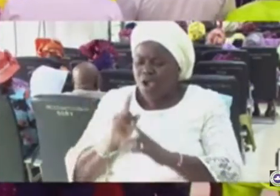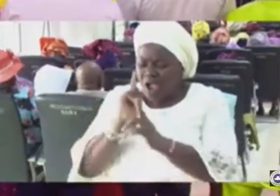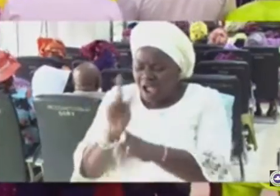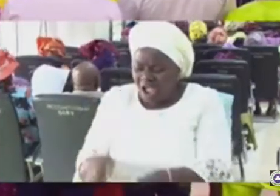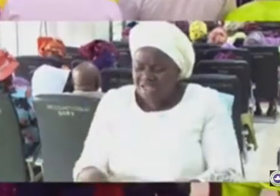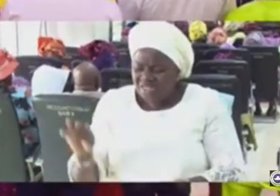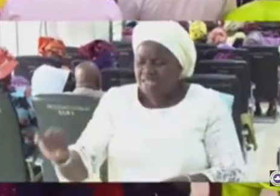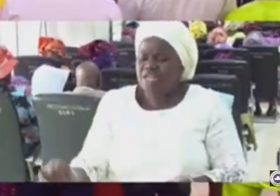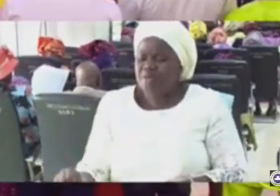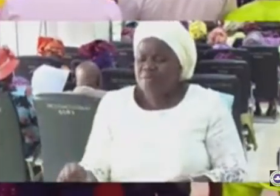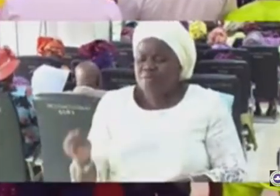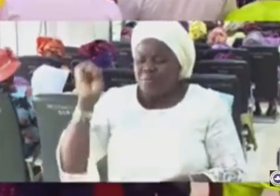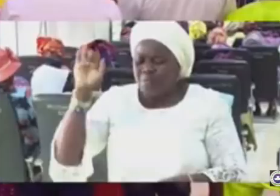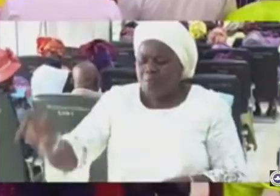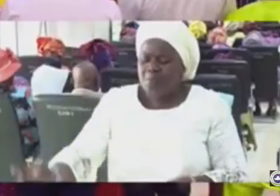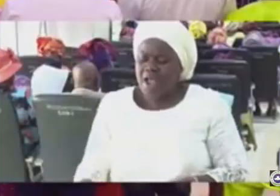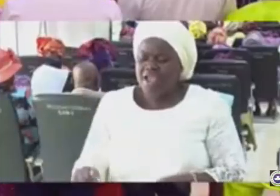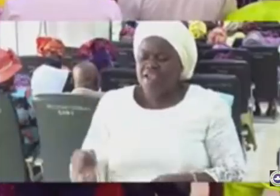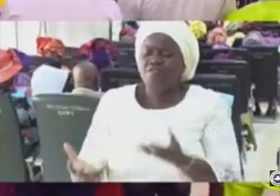mighty name, we have prayed.